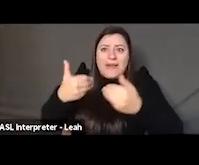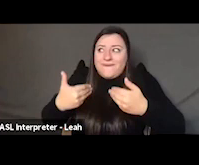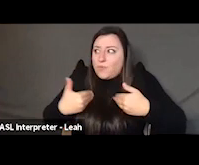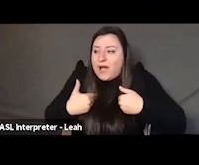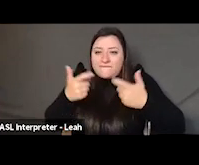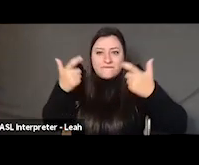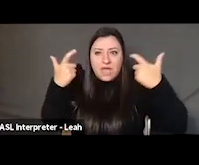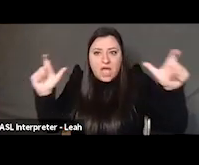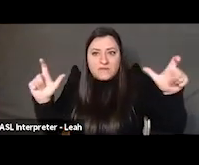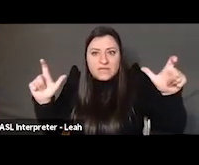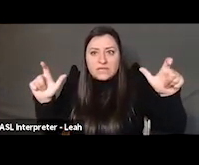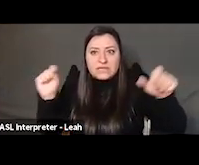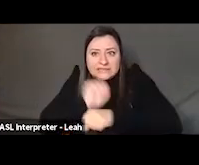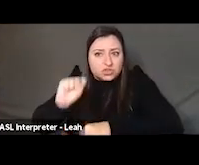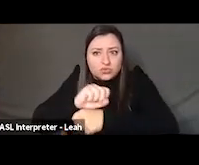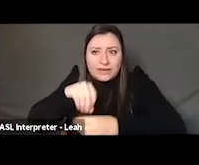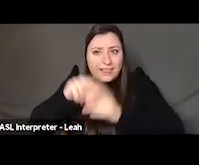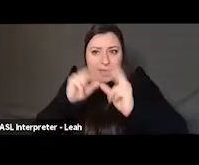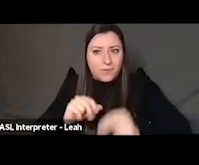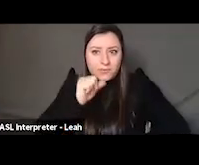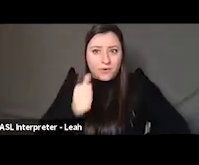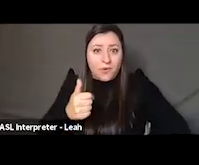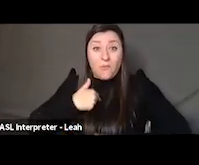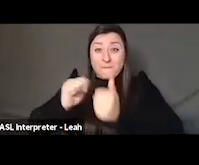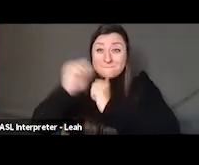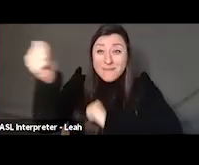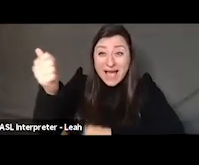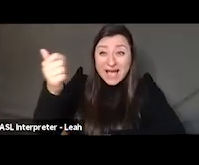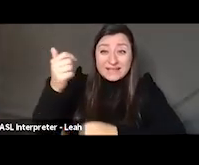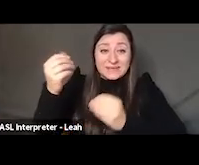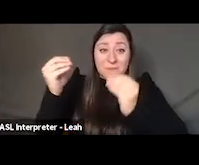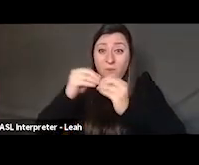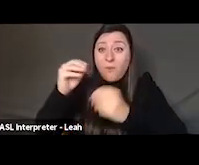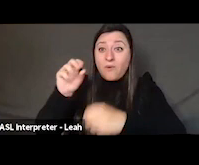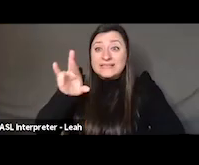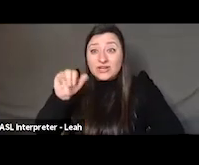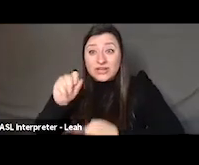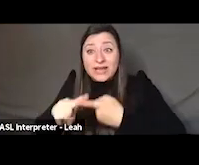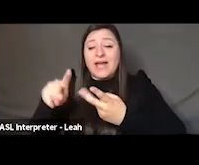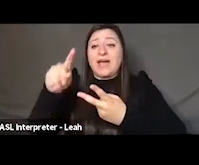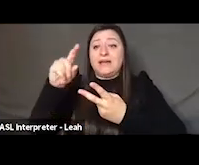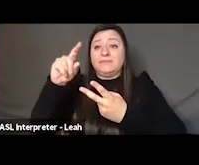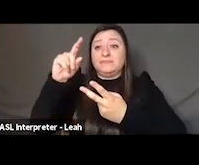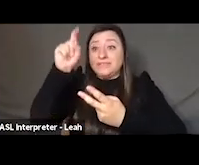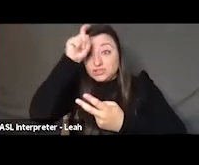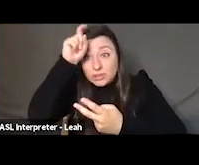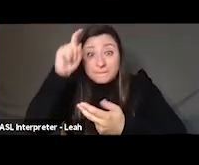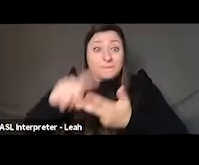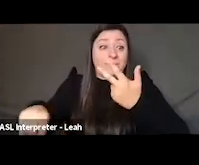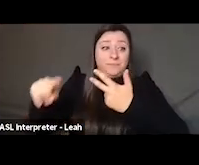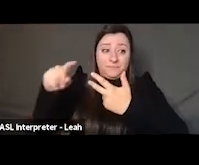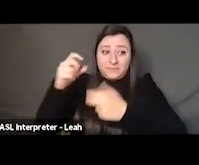we surpass Egypt, we surpass Syria, Saudi Arabia, Tunisia, UAE. I mean, it's just crazy. And then when people tell